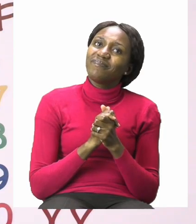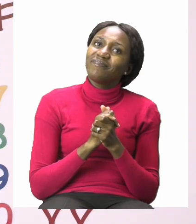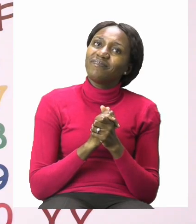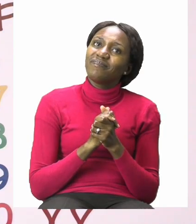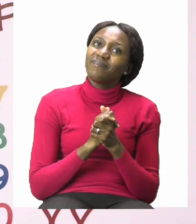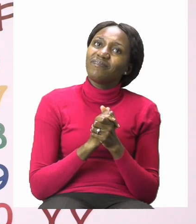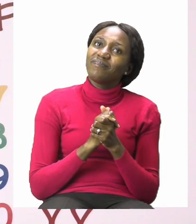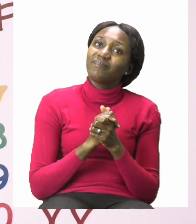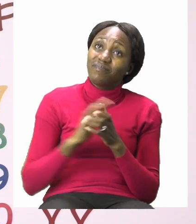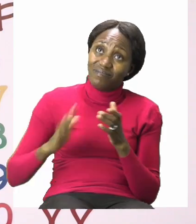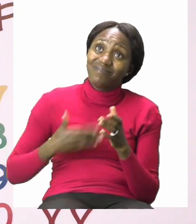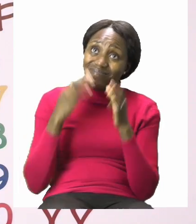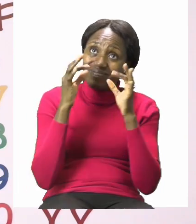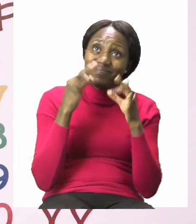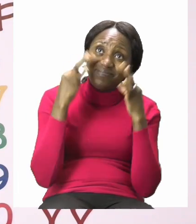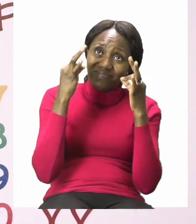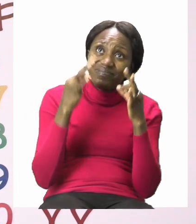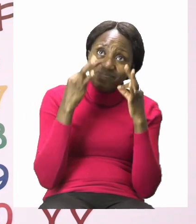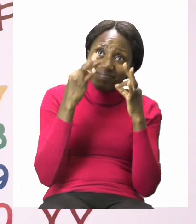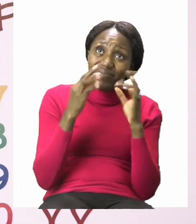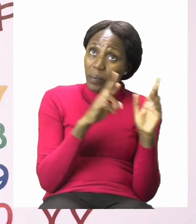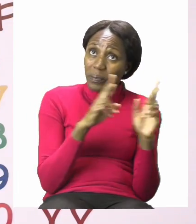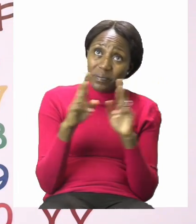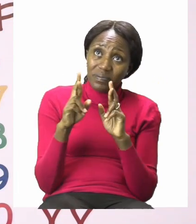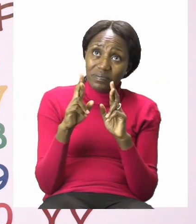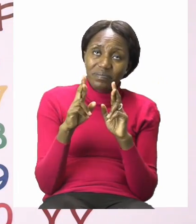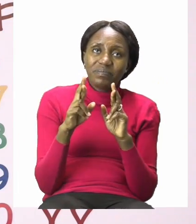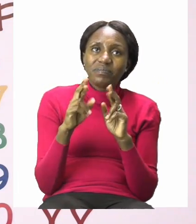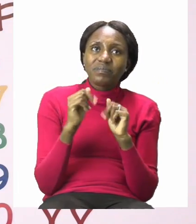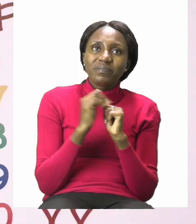to sing? Wonderful.